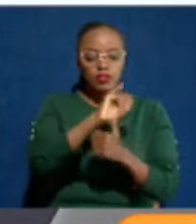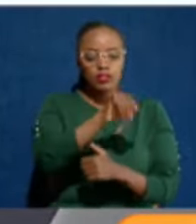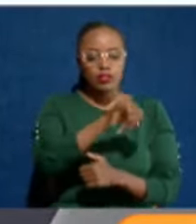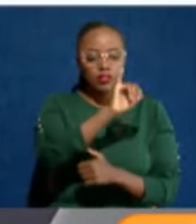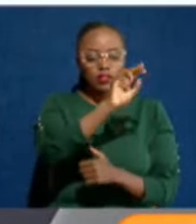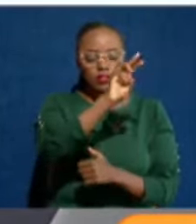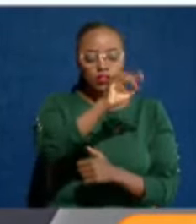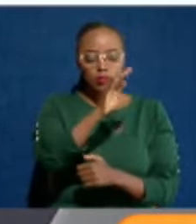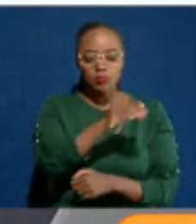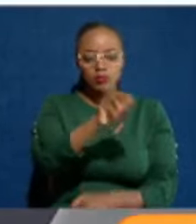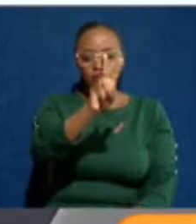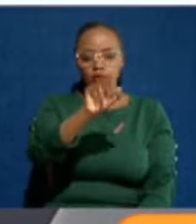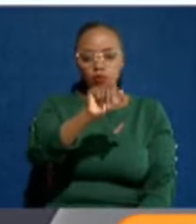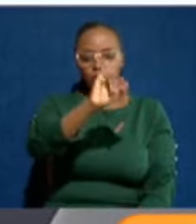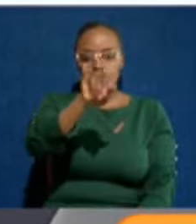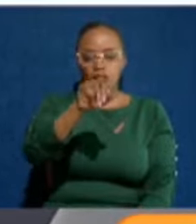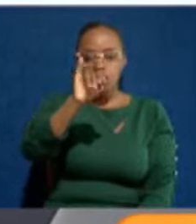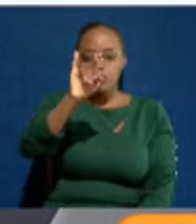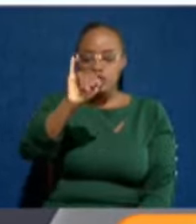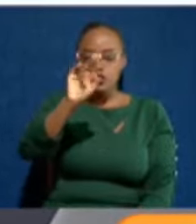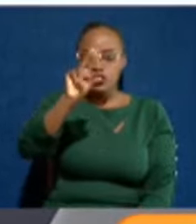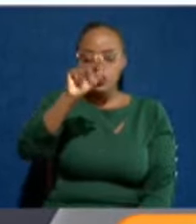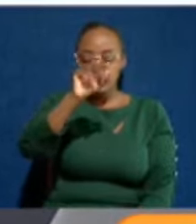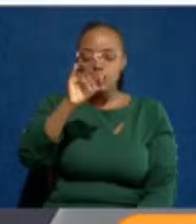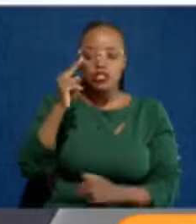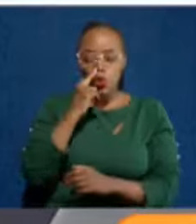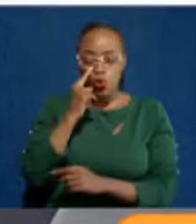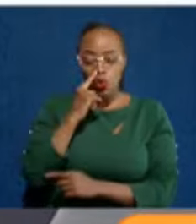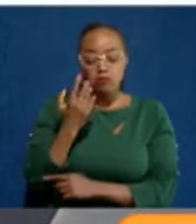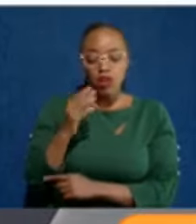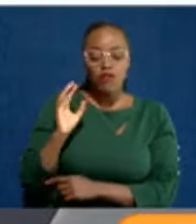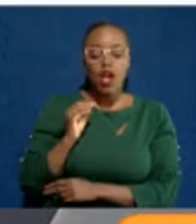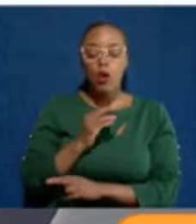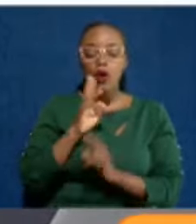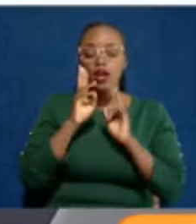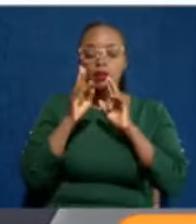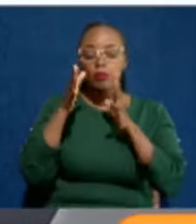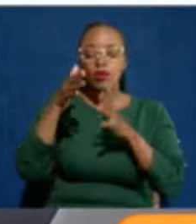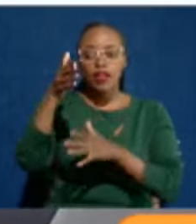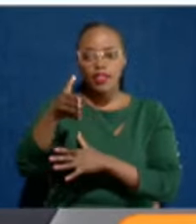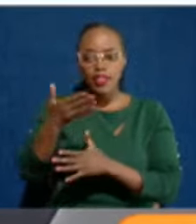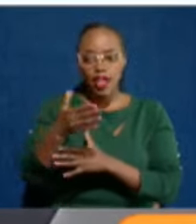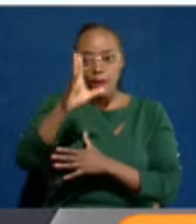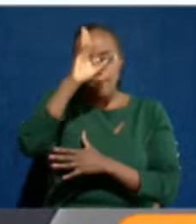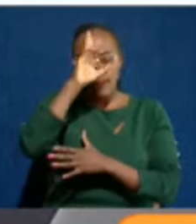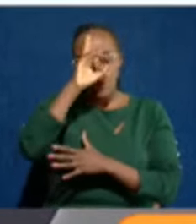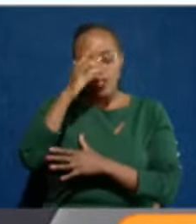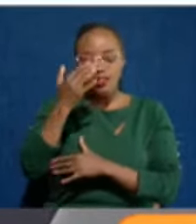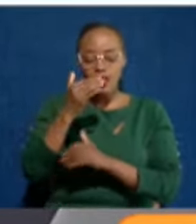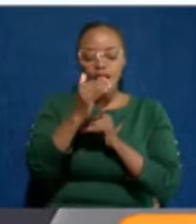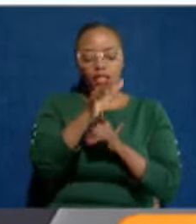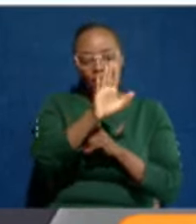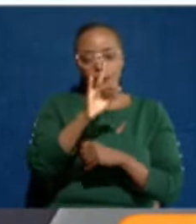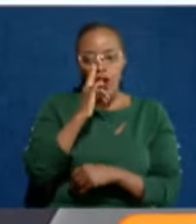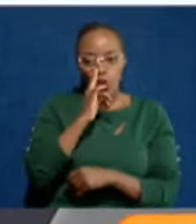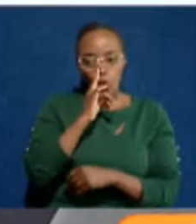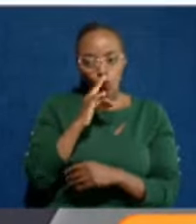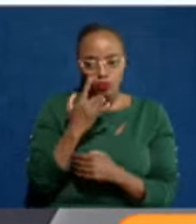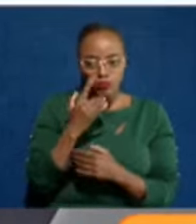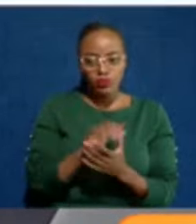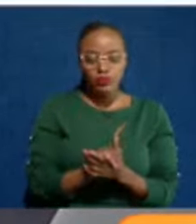house in Muthaiga. Gatete Njoroge is there. There is police surrounding his home. We